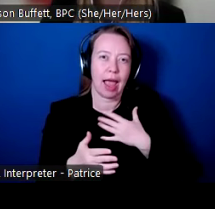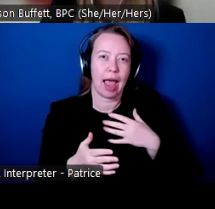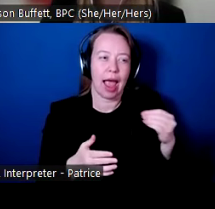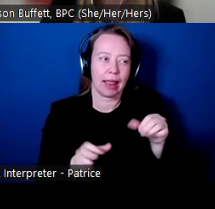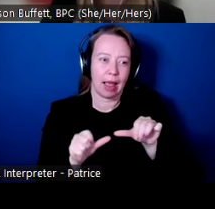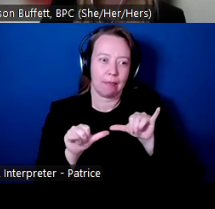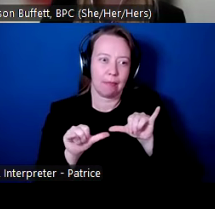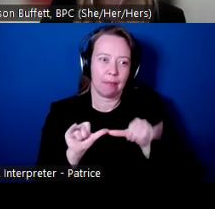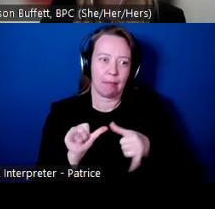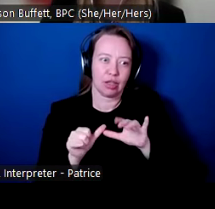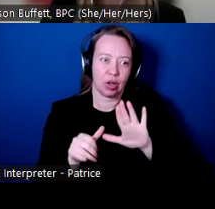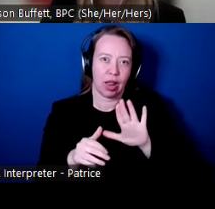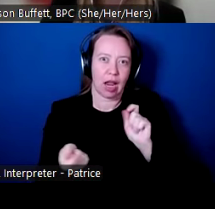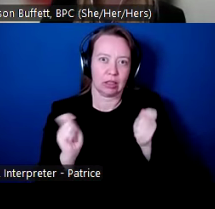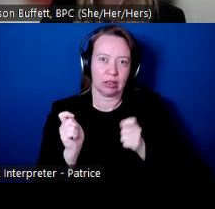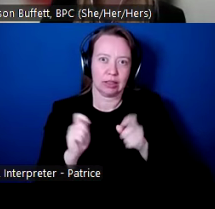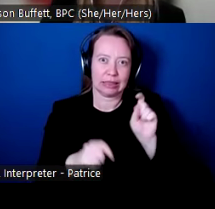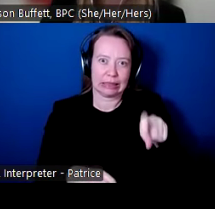please.